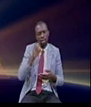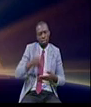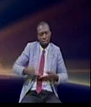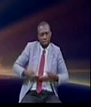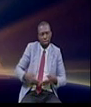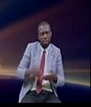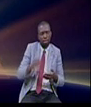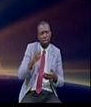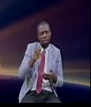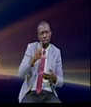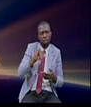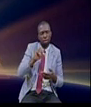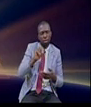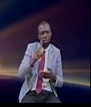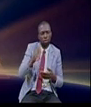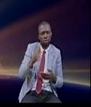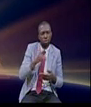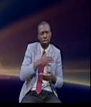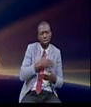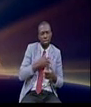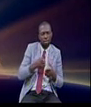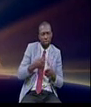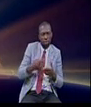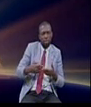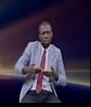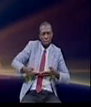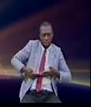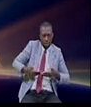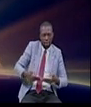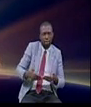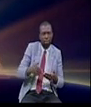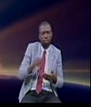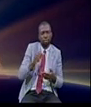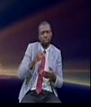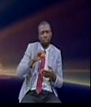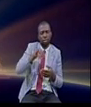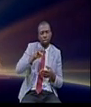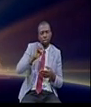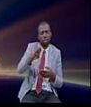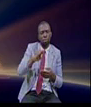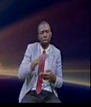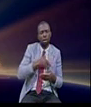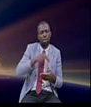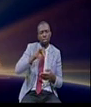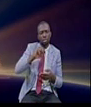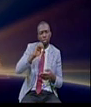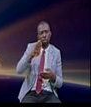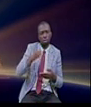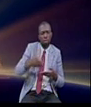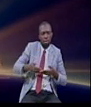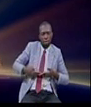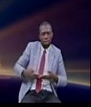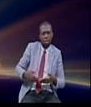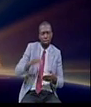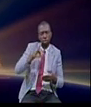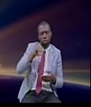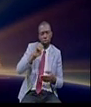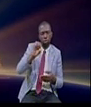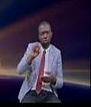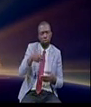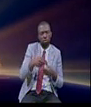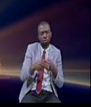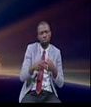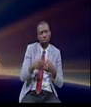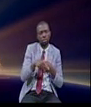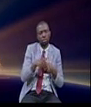and Eleazar begat Matthan, and Matthan begat Jacob, and Jacob begat Joseph, the husband of Mary, of